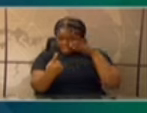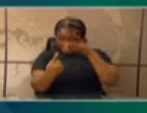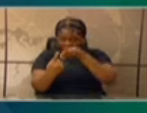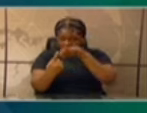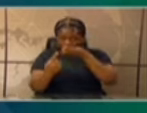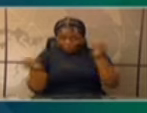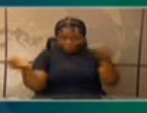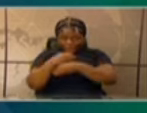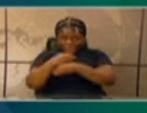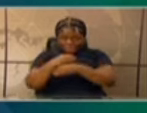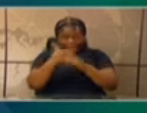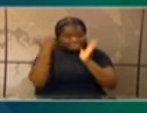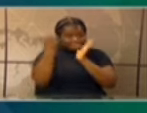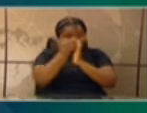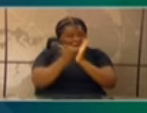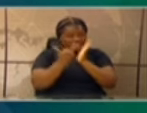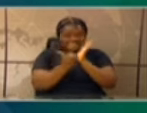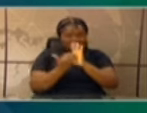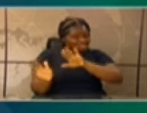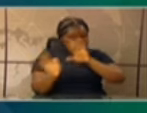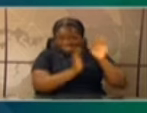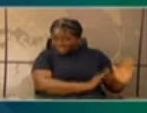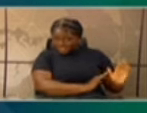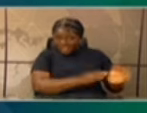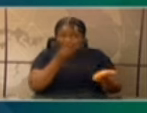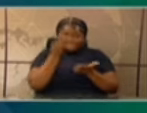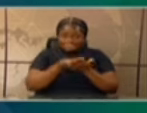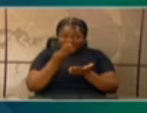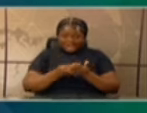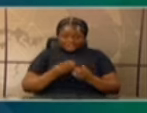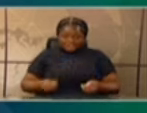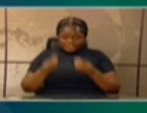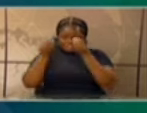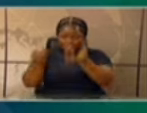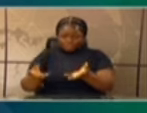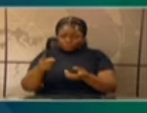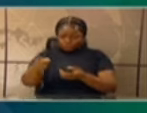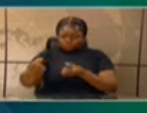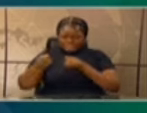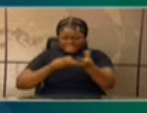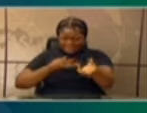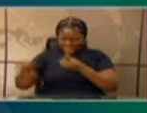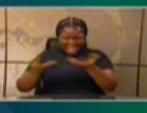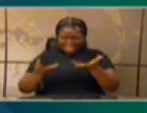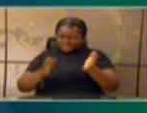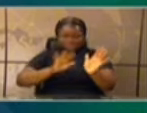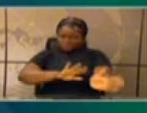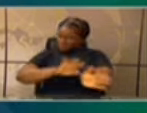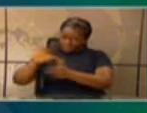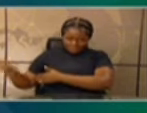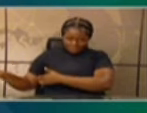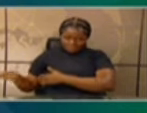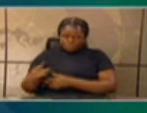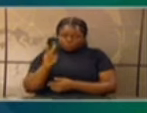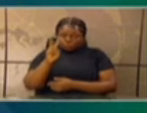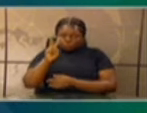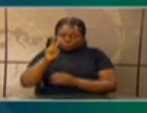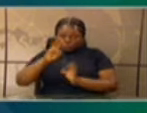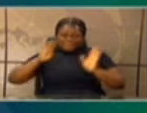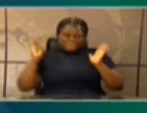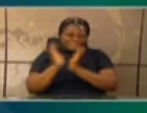budget didn't count. Sikaya de komano say unspent and count. That's over 2 billion